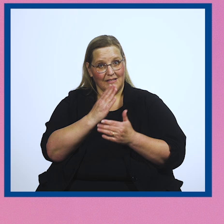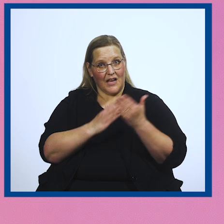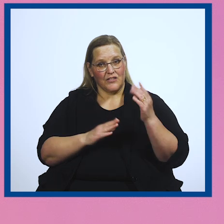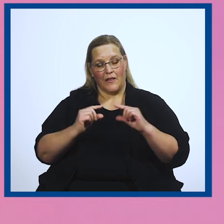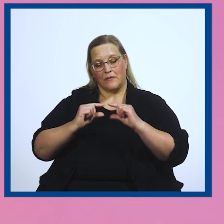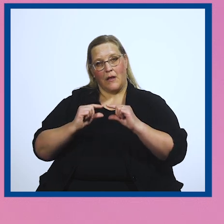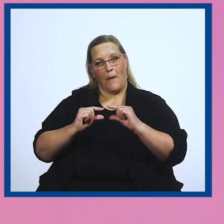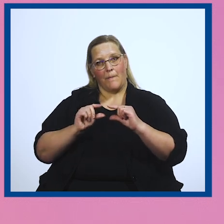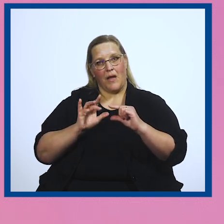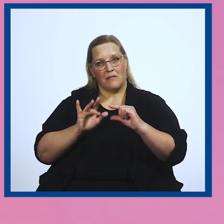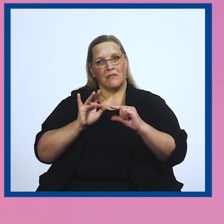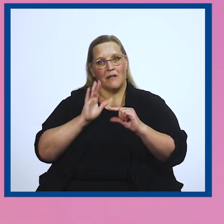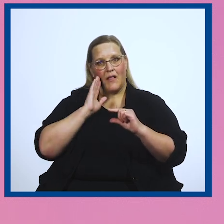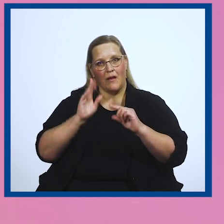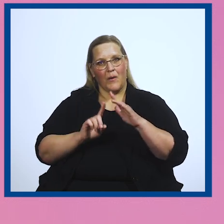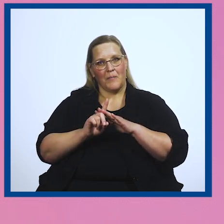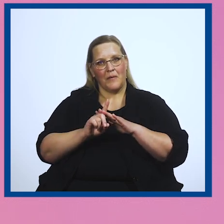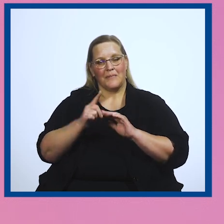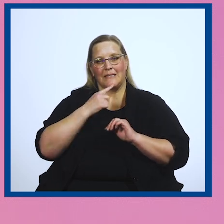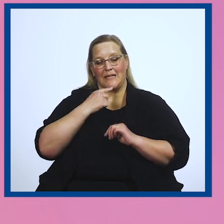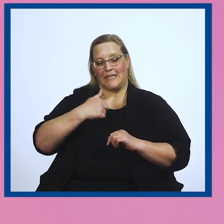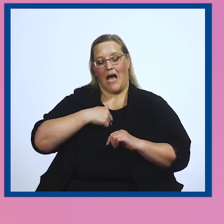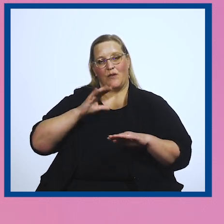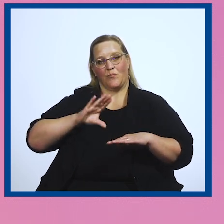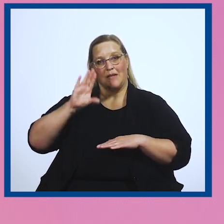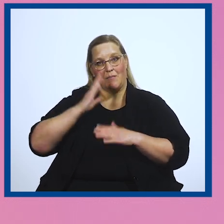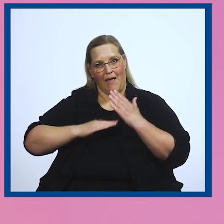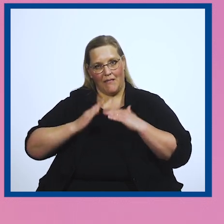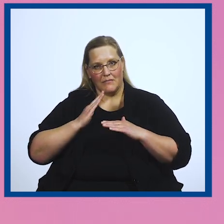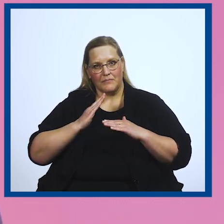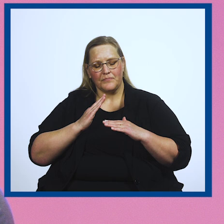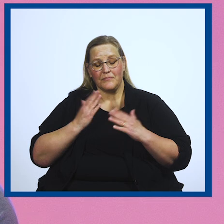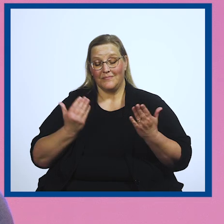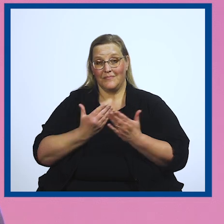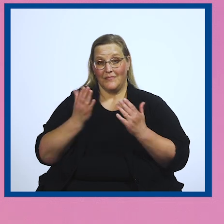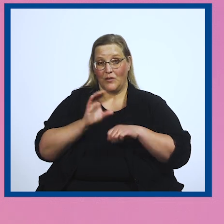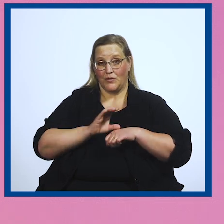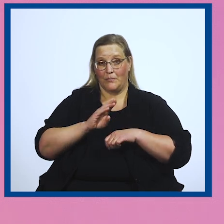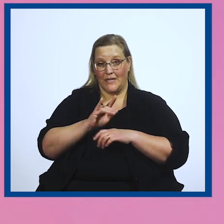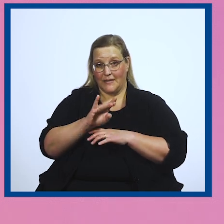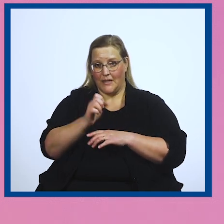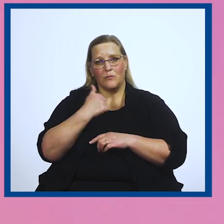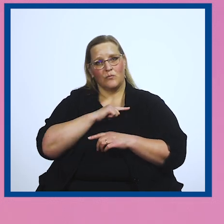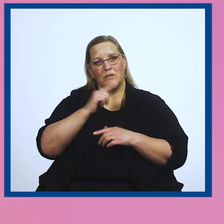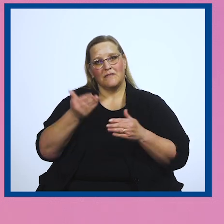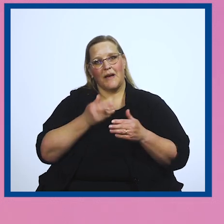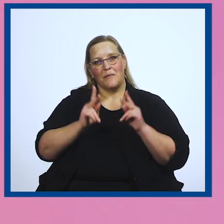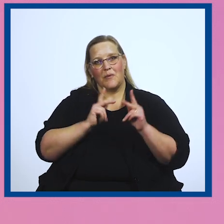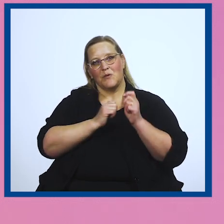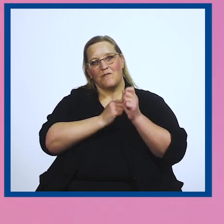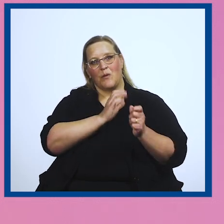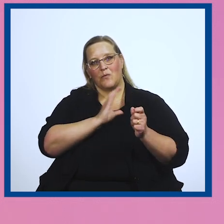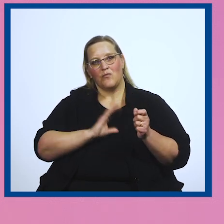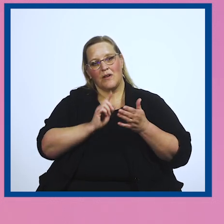button that's going to come up called I Raise My Hand. At Bayside, we invite people to follow Christ every single weekend, and we usually have them